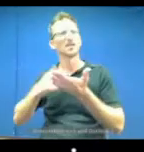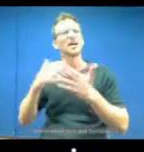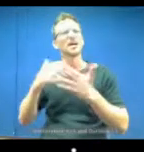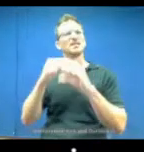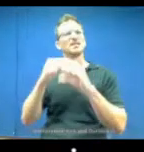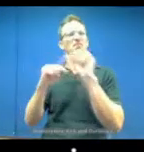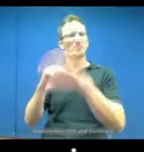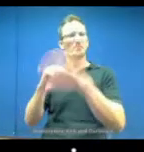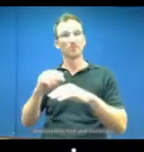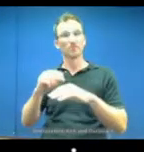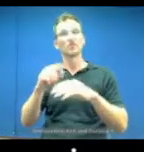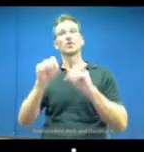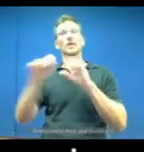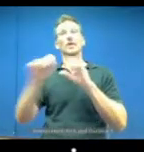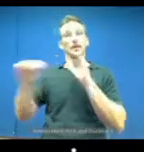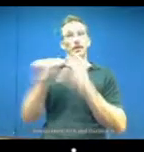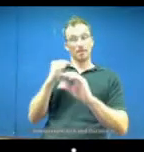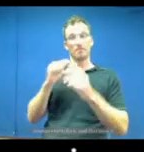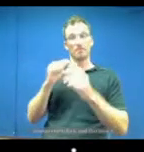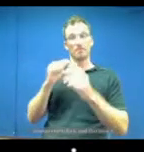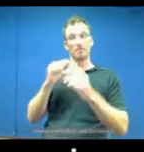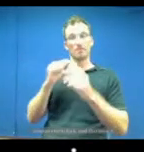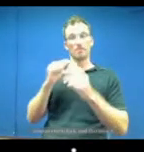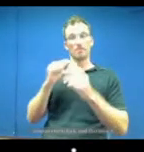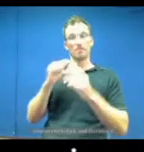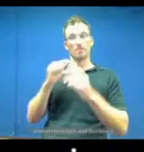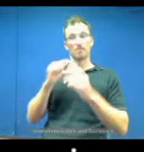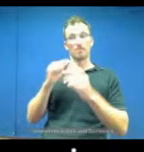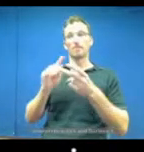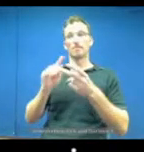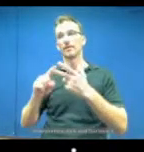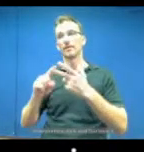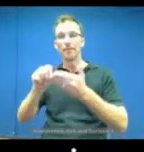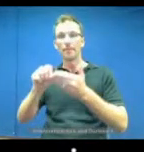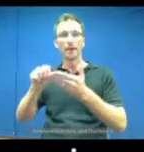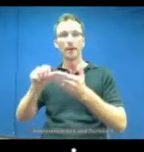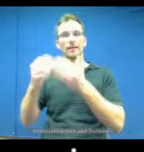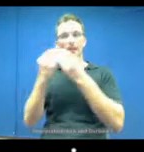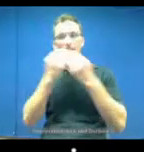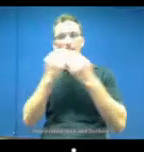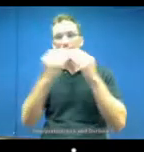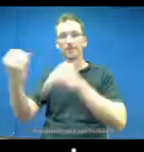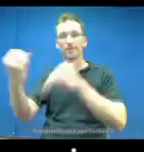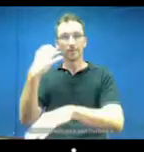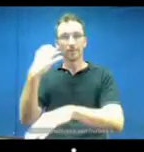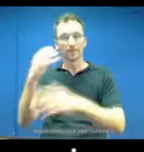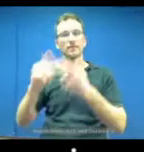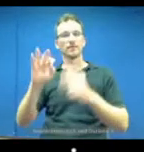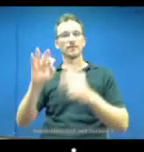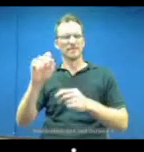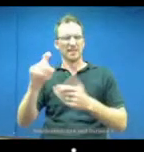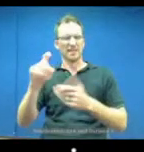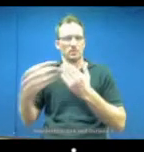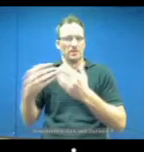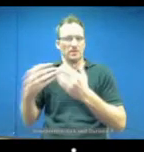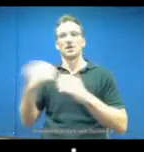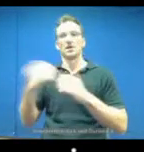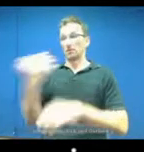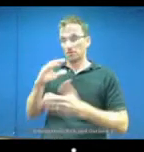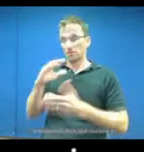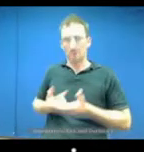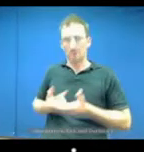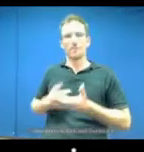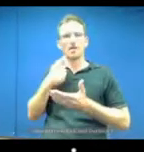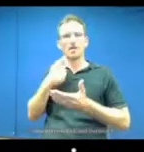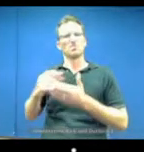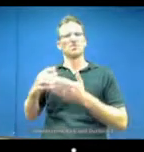or scan it, snail mail it, whatever you need to do, and I will take care of your CEUs. I